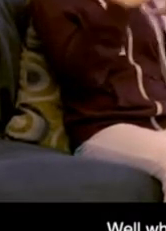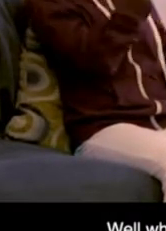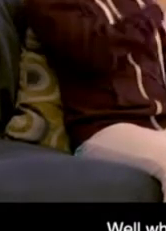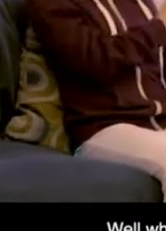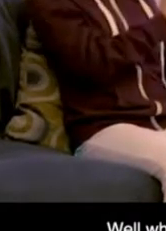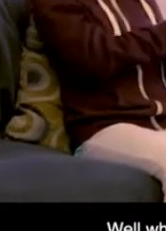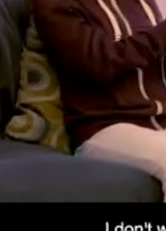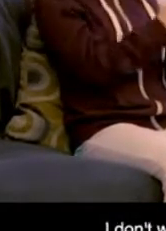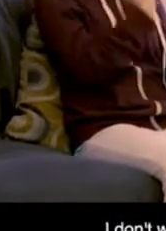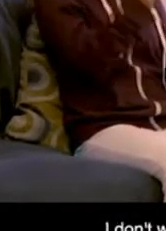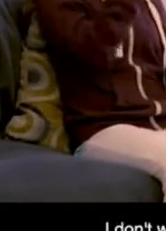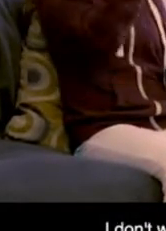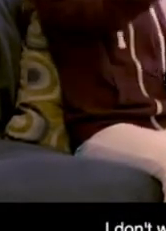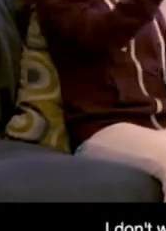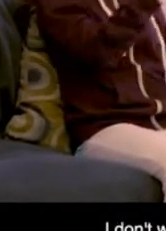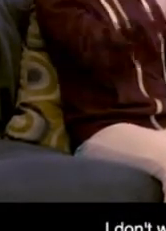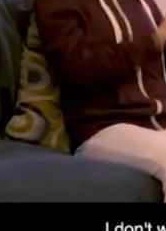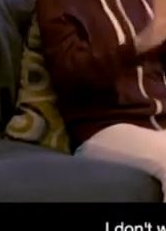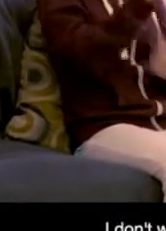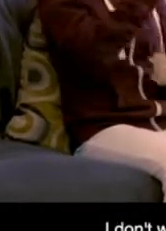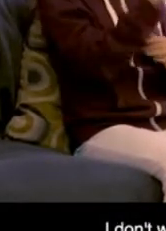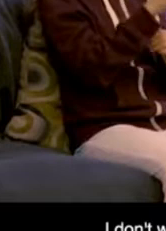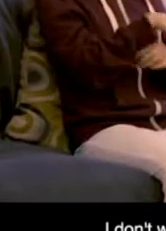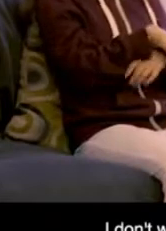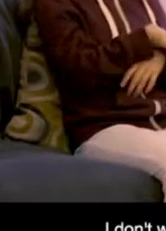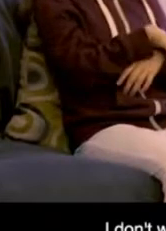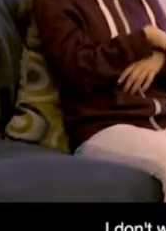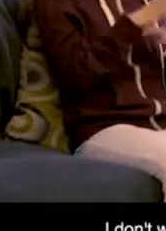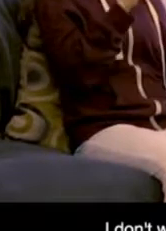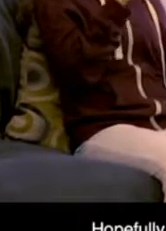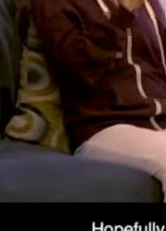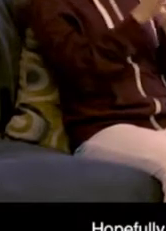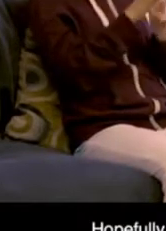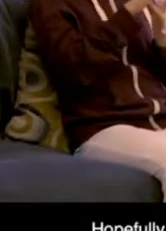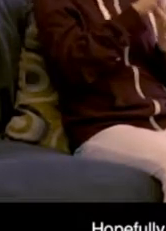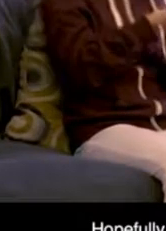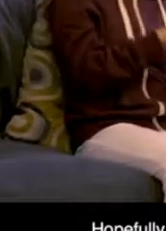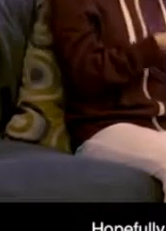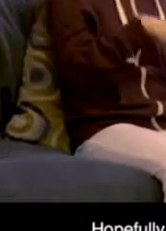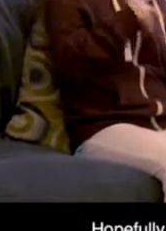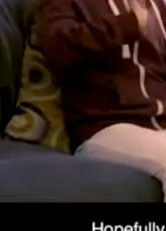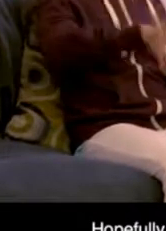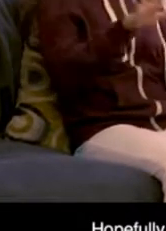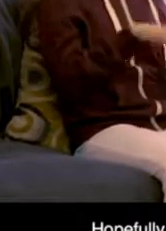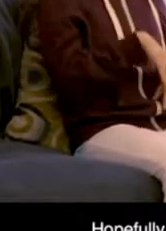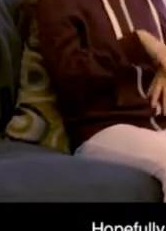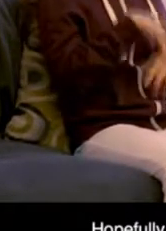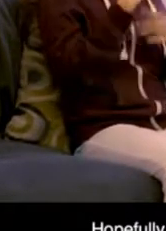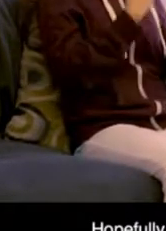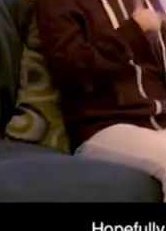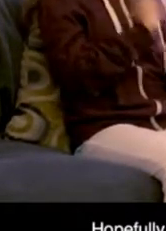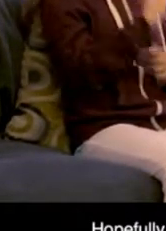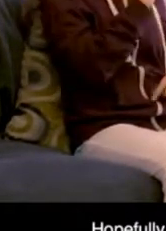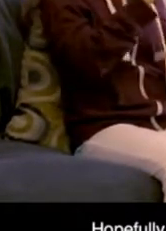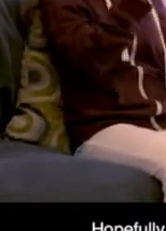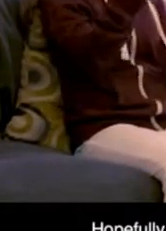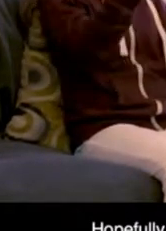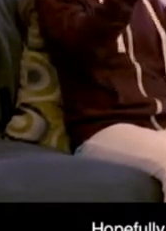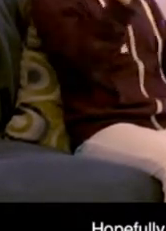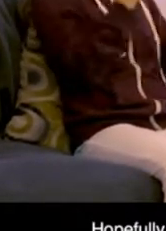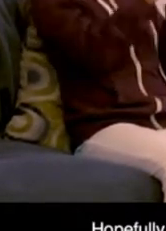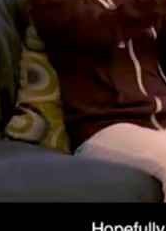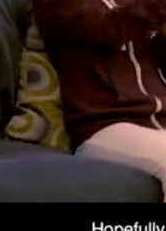to college. I don't want to go directly to work. I want to go to college and hopefully finish a 4-year